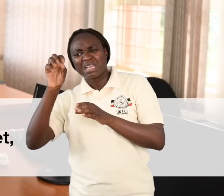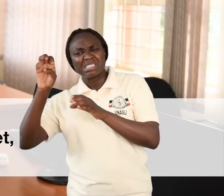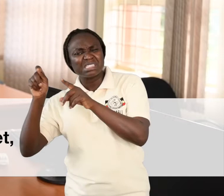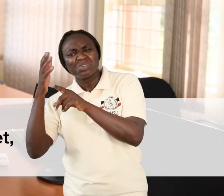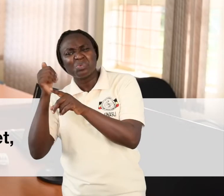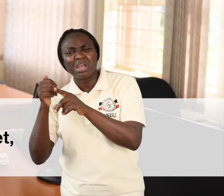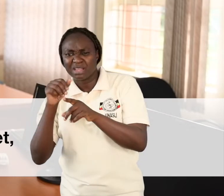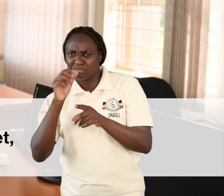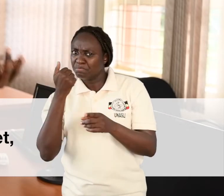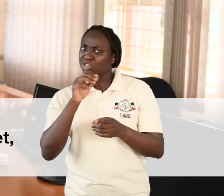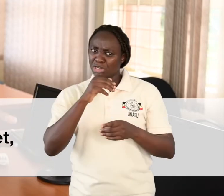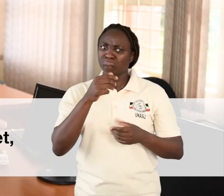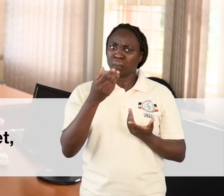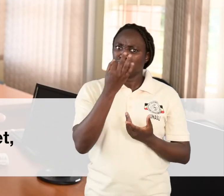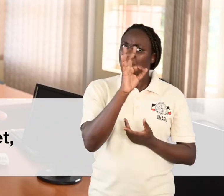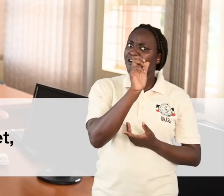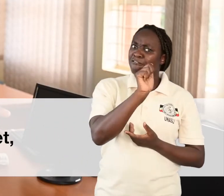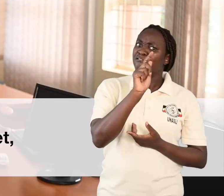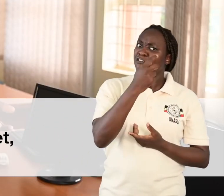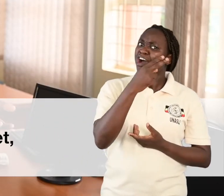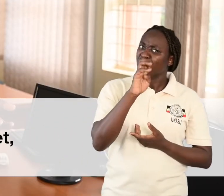You know, we are produced by women.